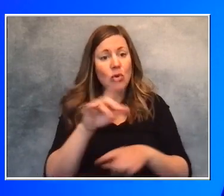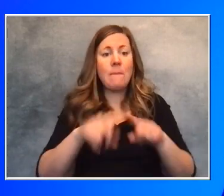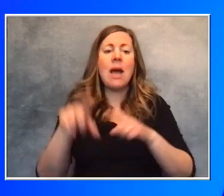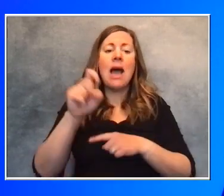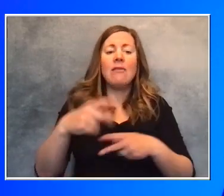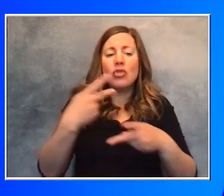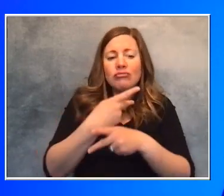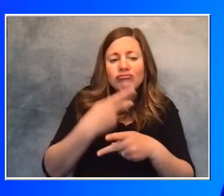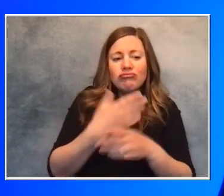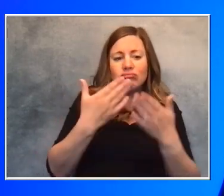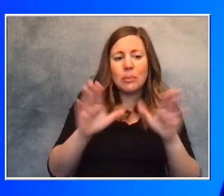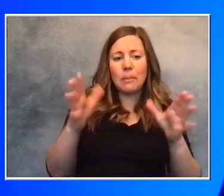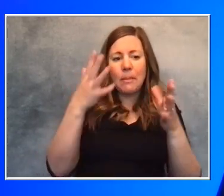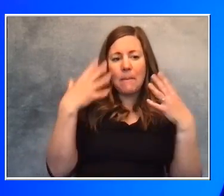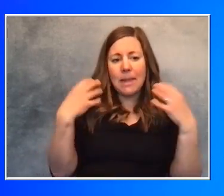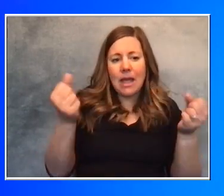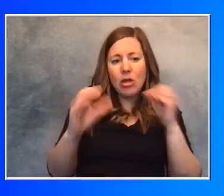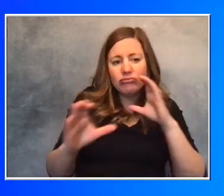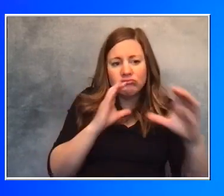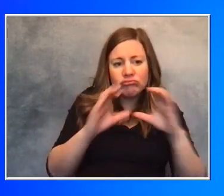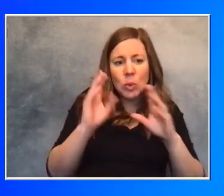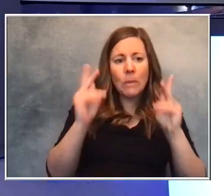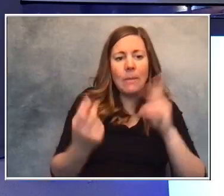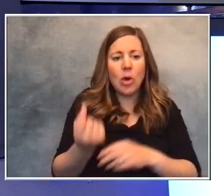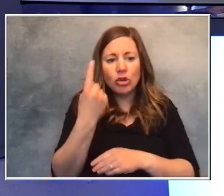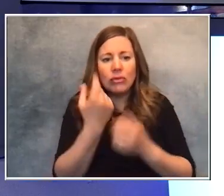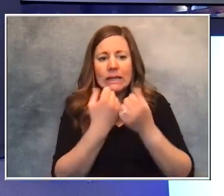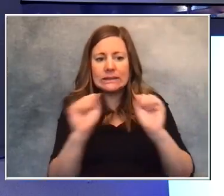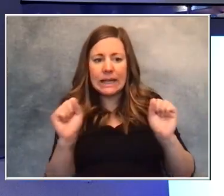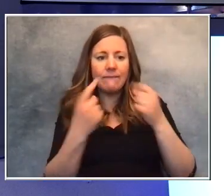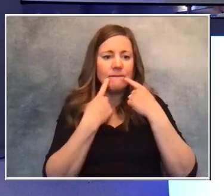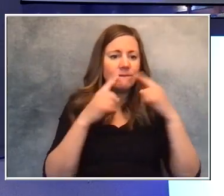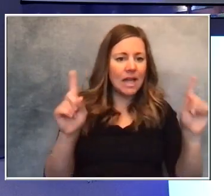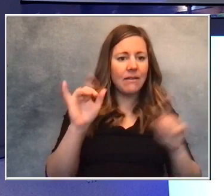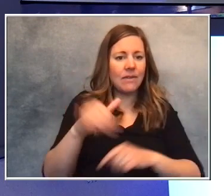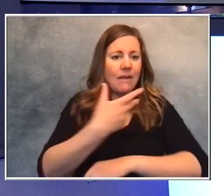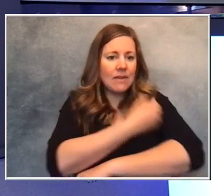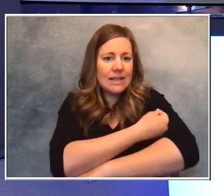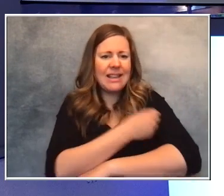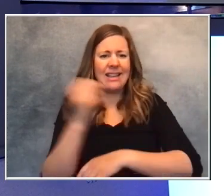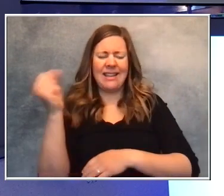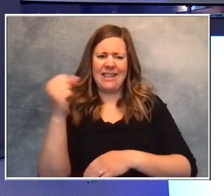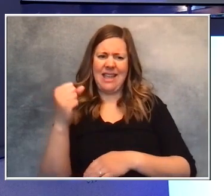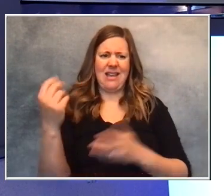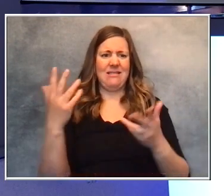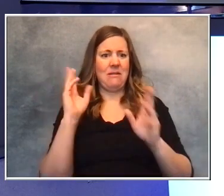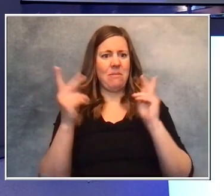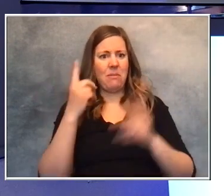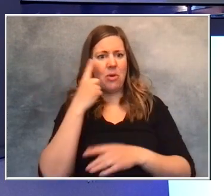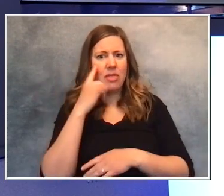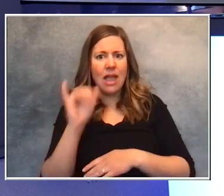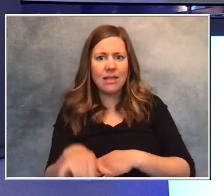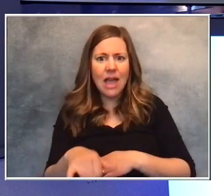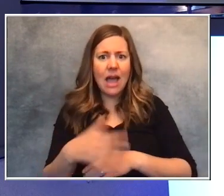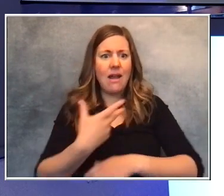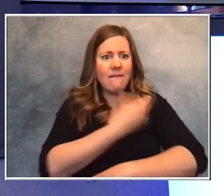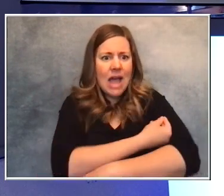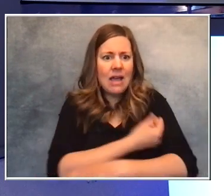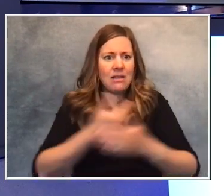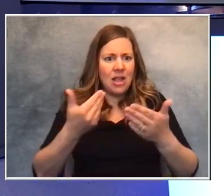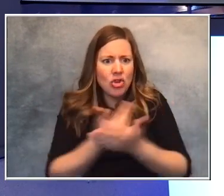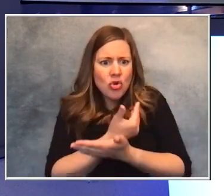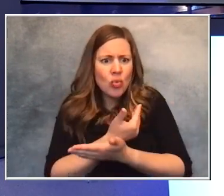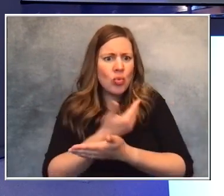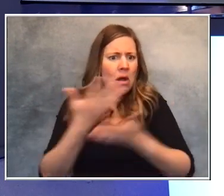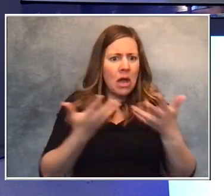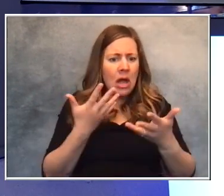people understand the safety and effectiveness of the vaccines. Yeah, it's always remarkable to me that people think the messenger RNA vaccines are brand new. They are not brand new at all.